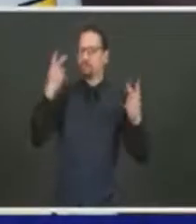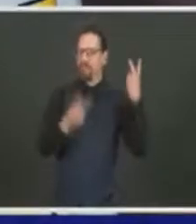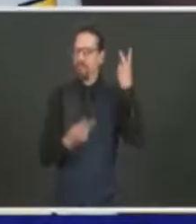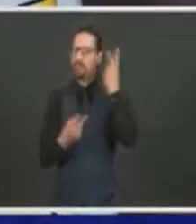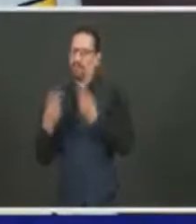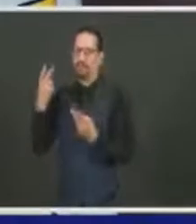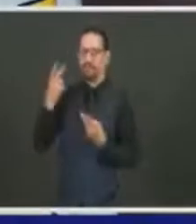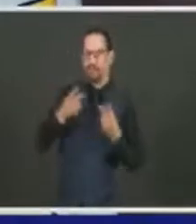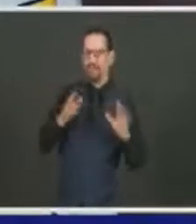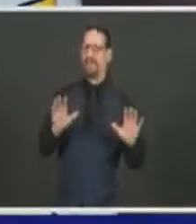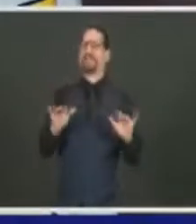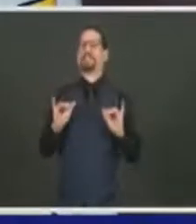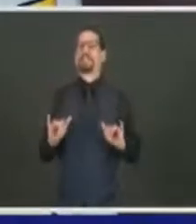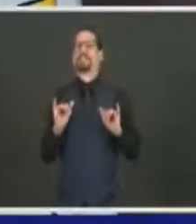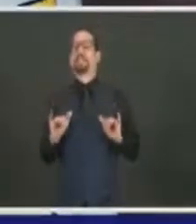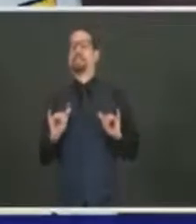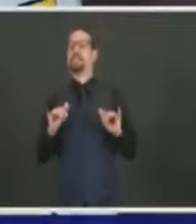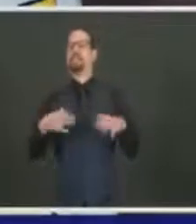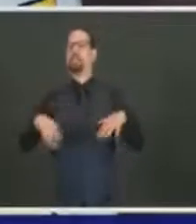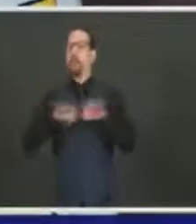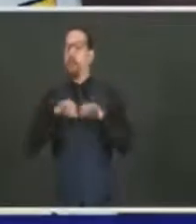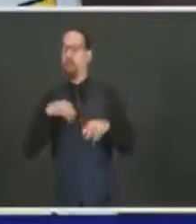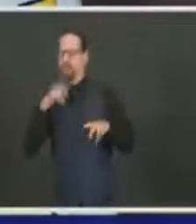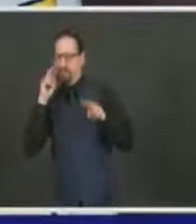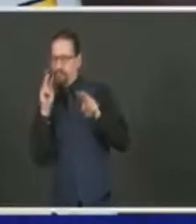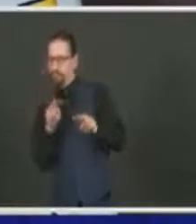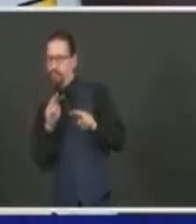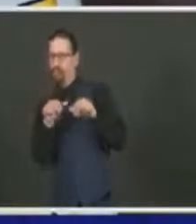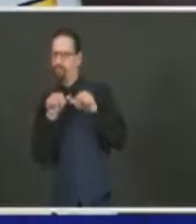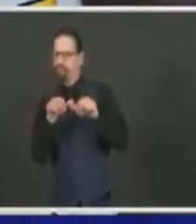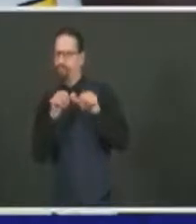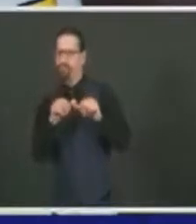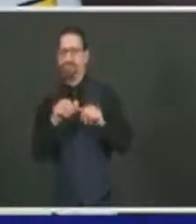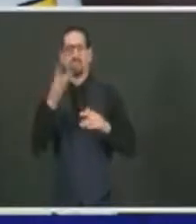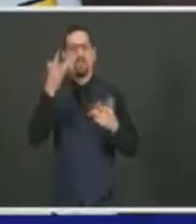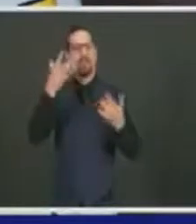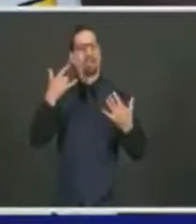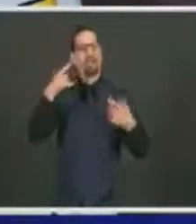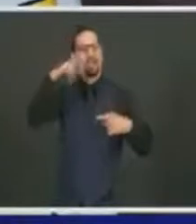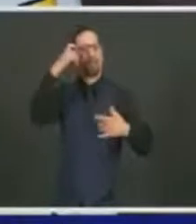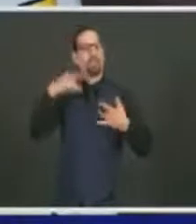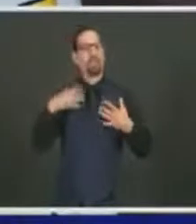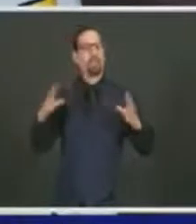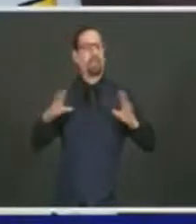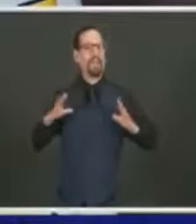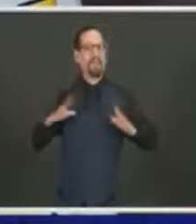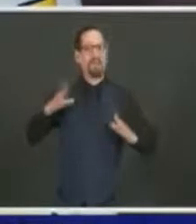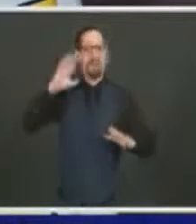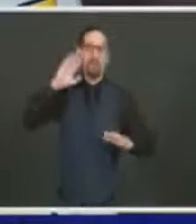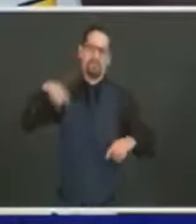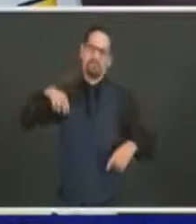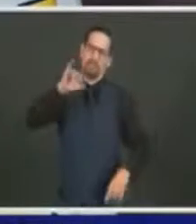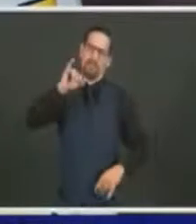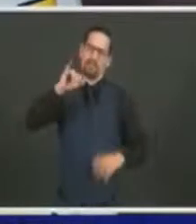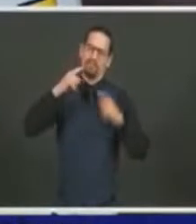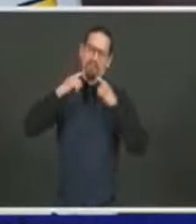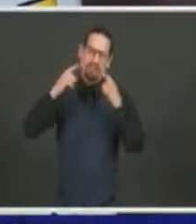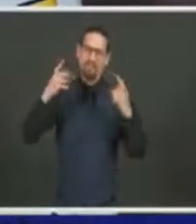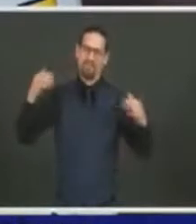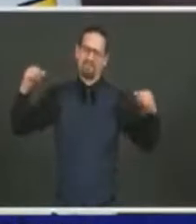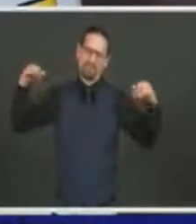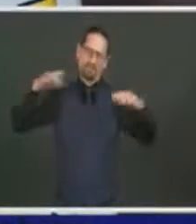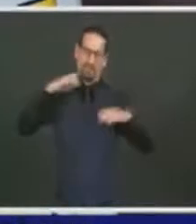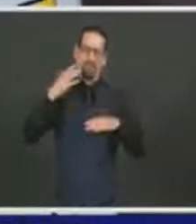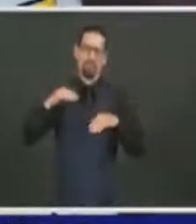at. And right now, you know, summer is the season for travel in Rhode Island, so we have to look at it. And to be clear, I want people to come here.